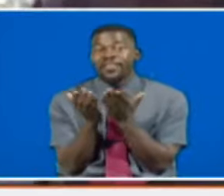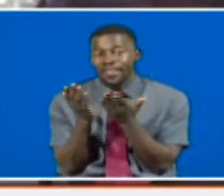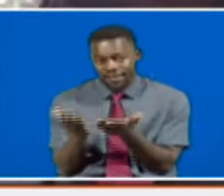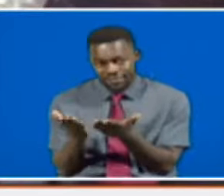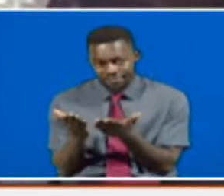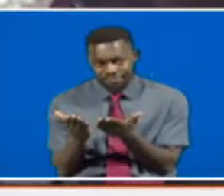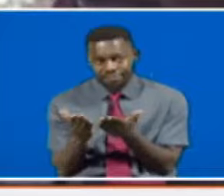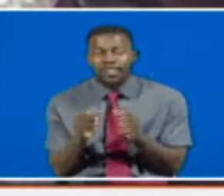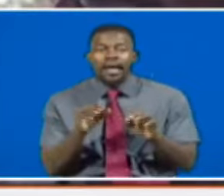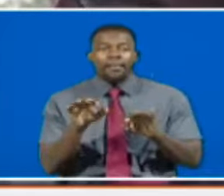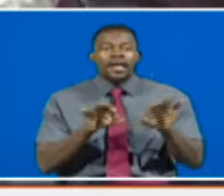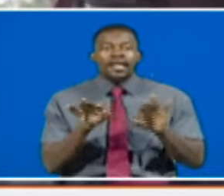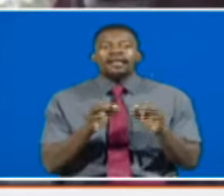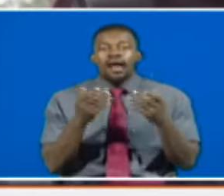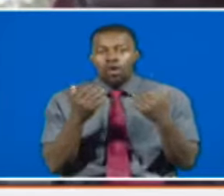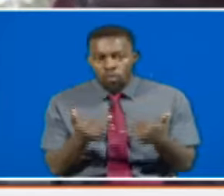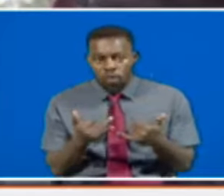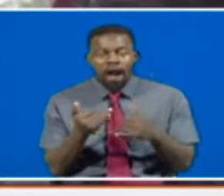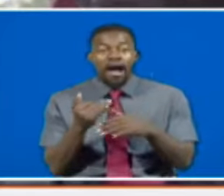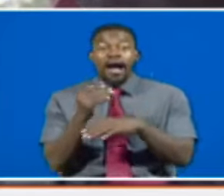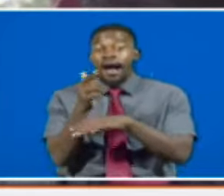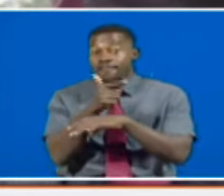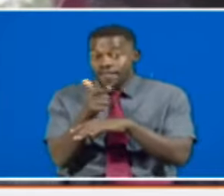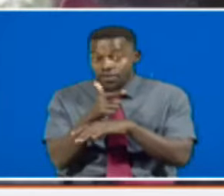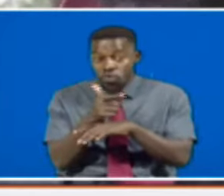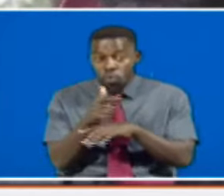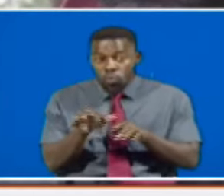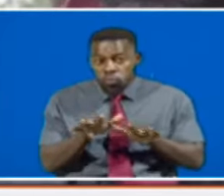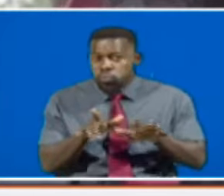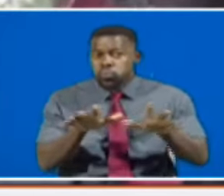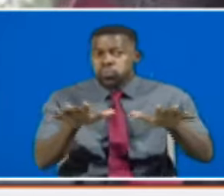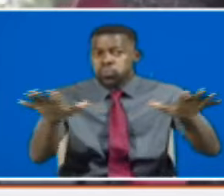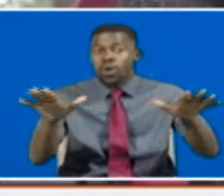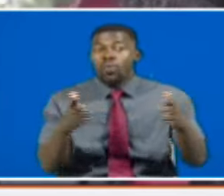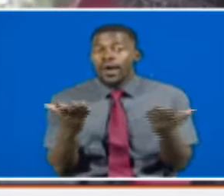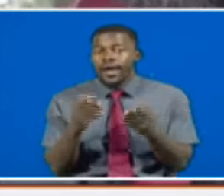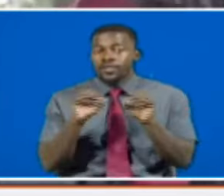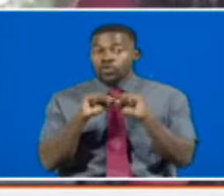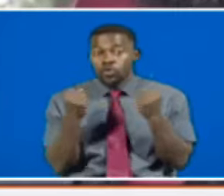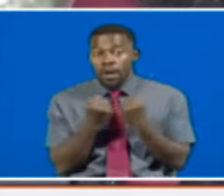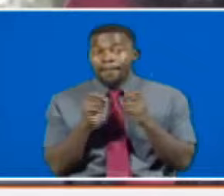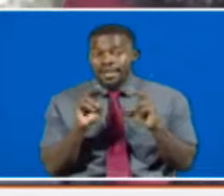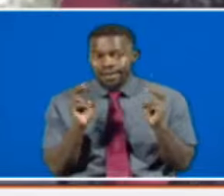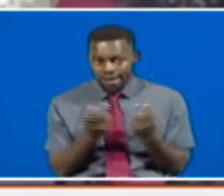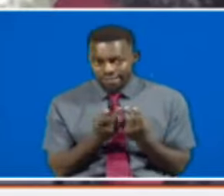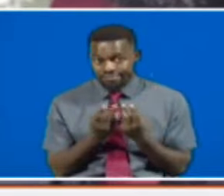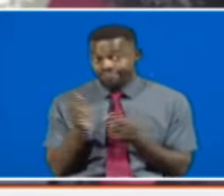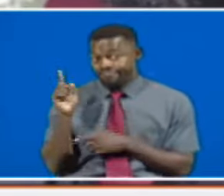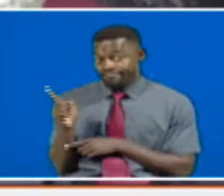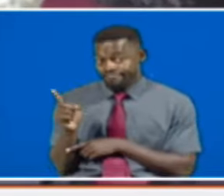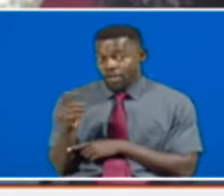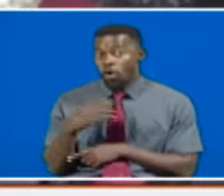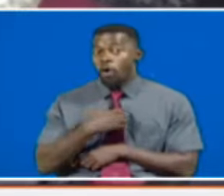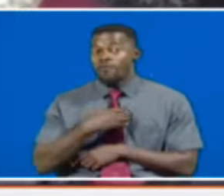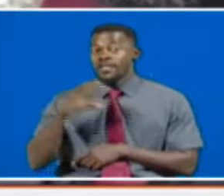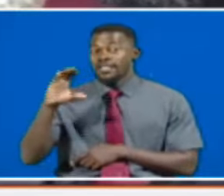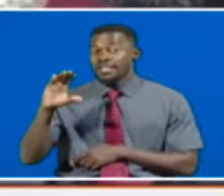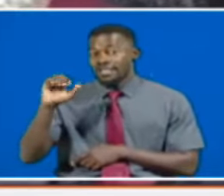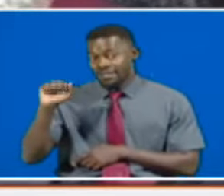was a video circulating in social media where Rashid Echesa